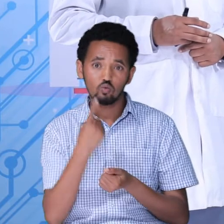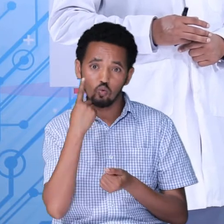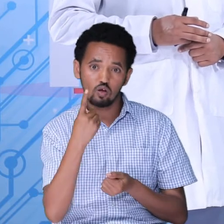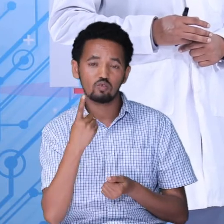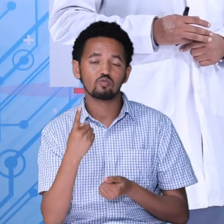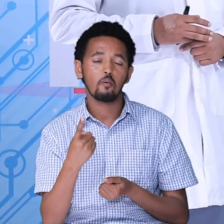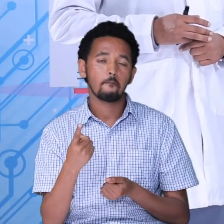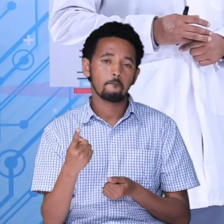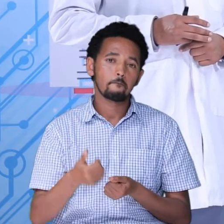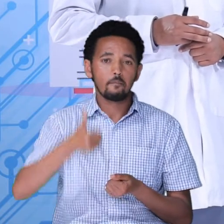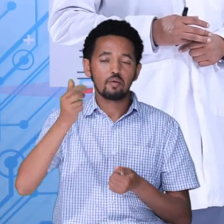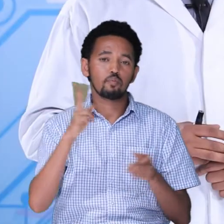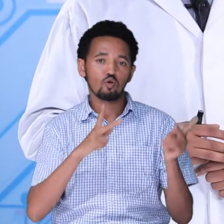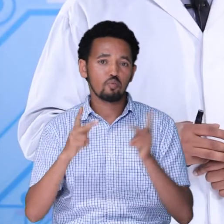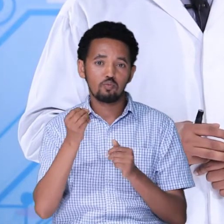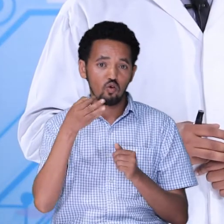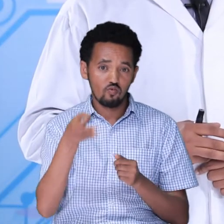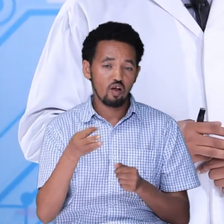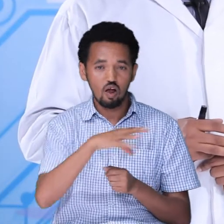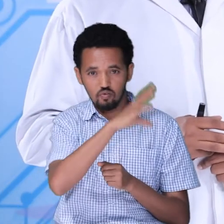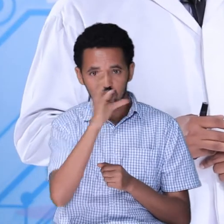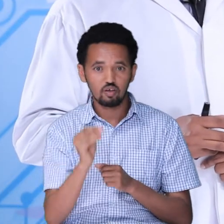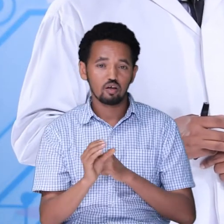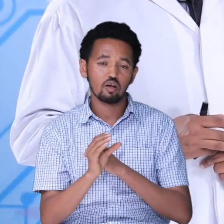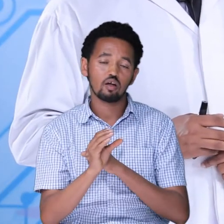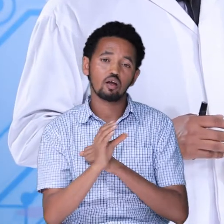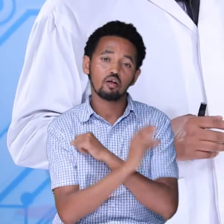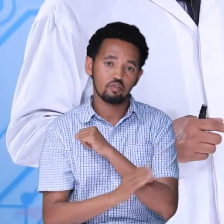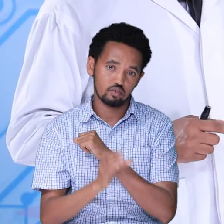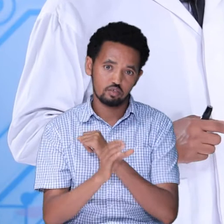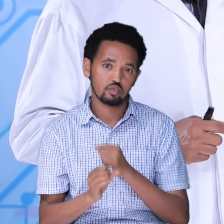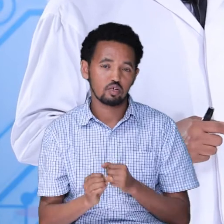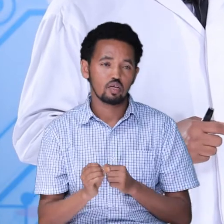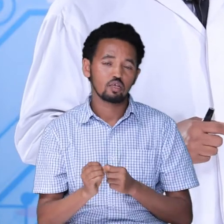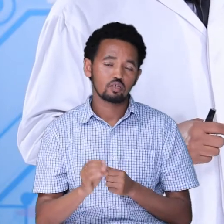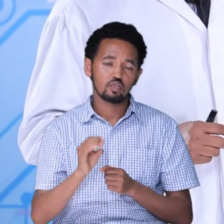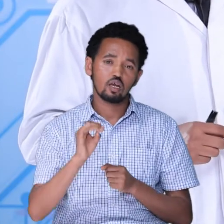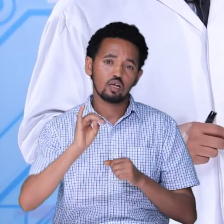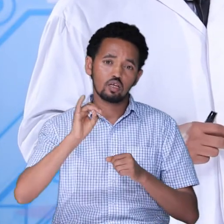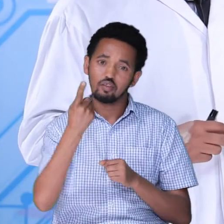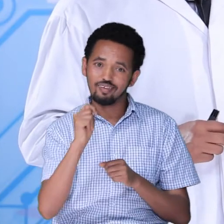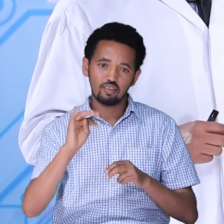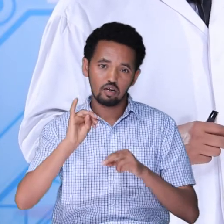main problems of African countries. The independent